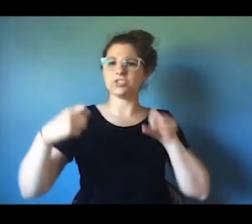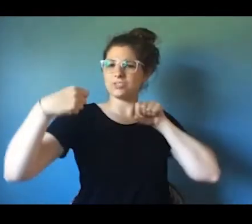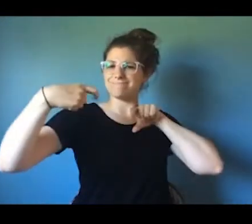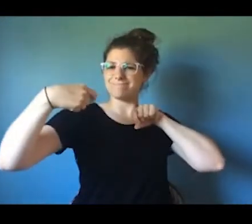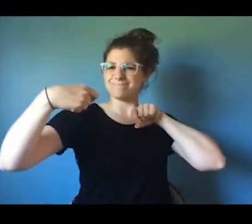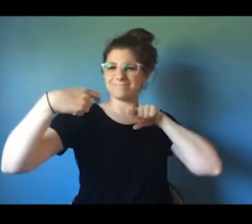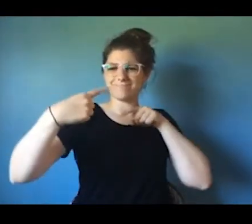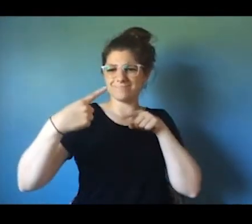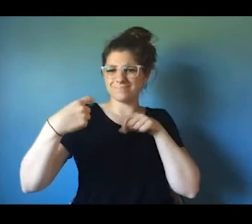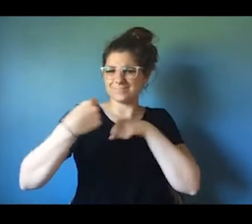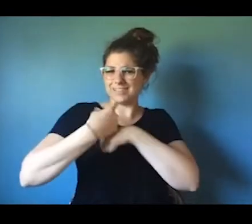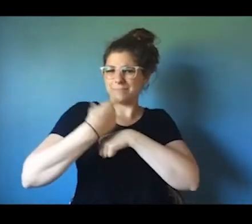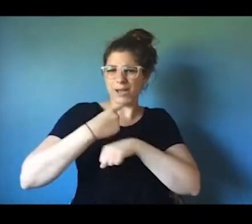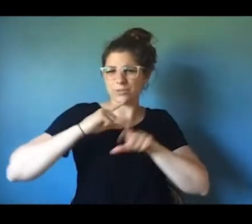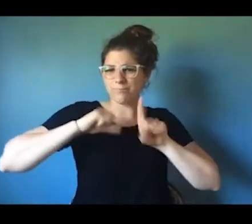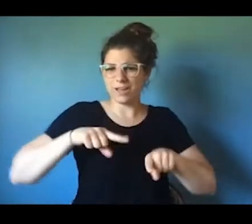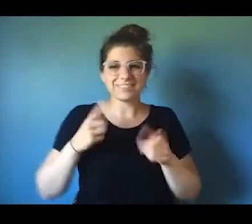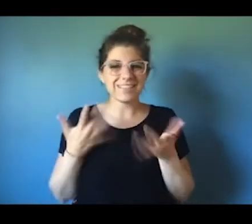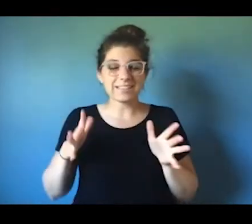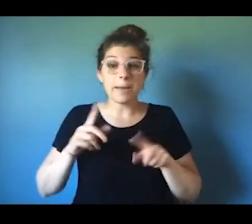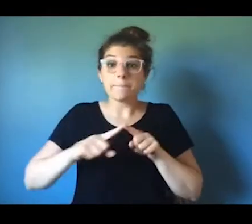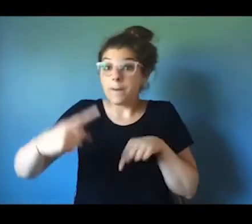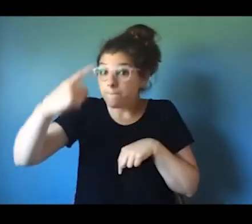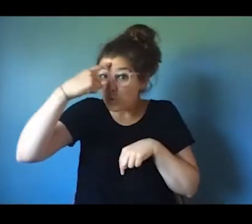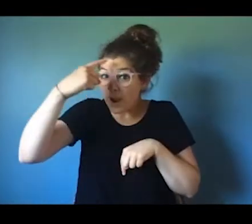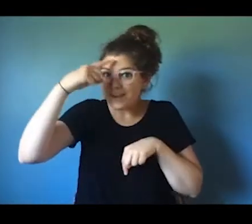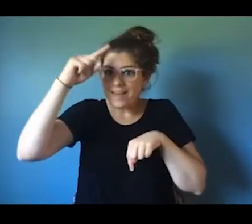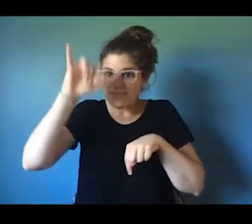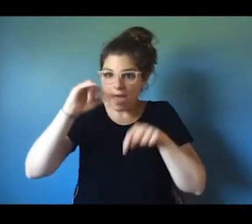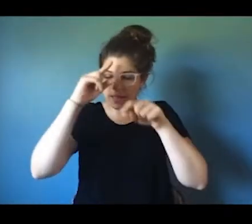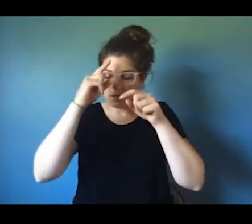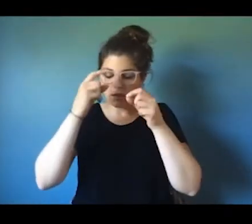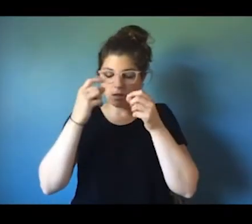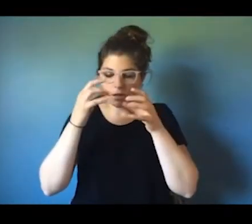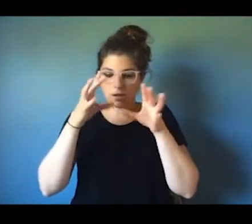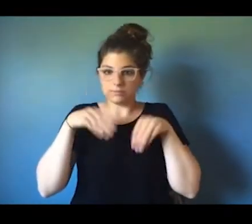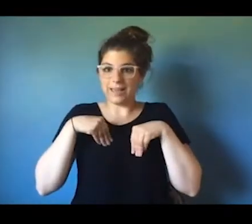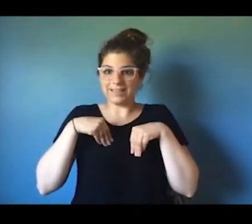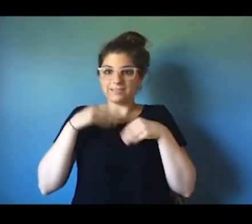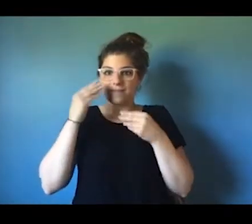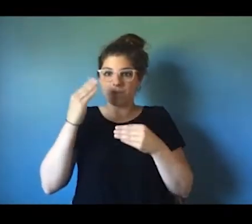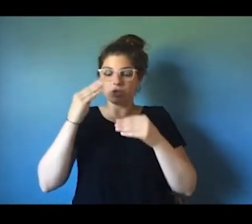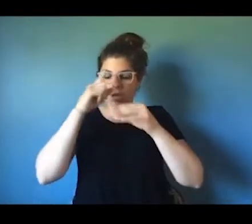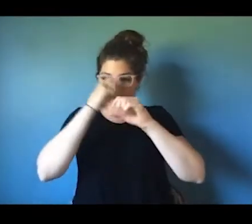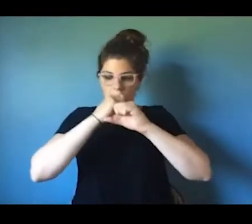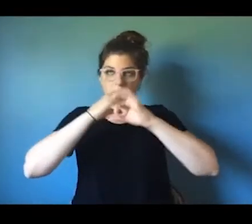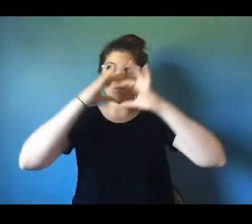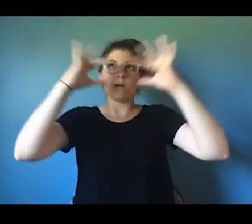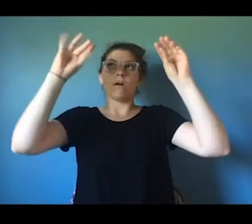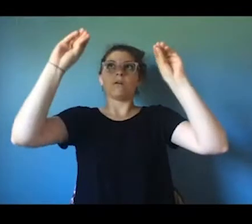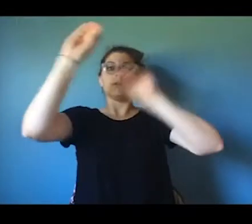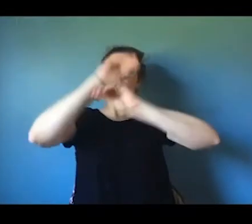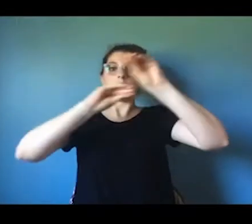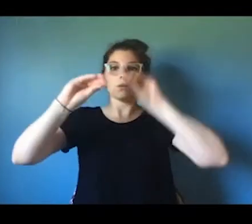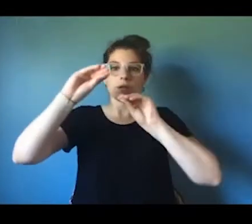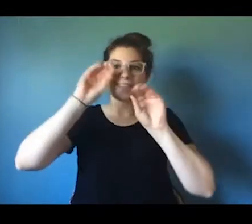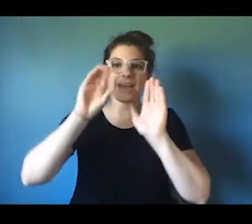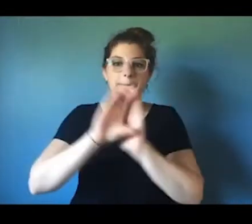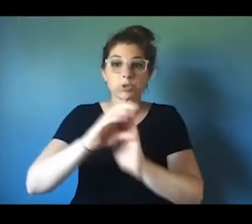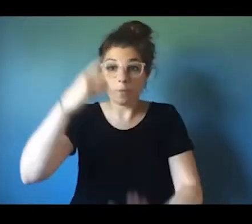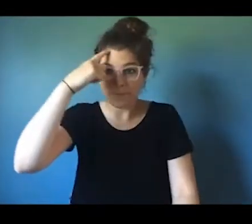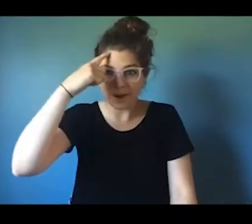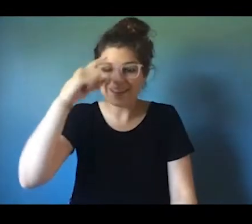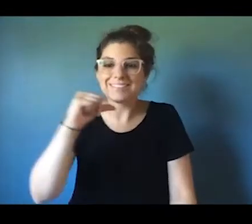Your eyes are just a sensory organ. They just send back chemicals and electrical responses, but it's your brain that takes that and makes